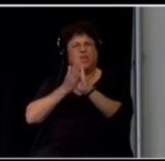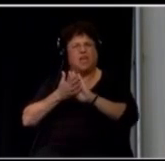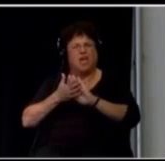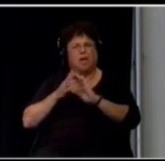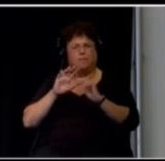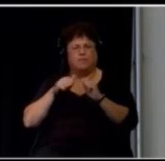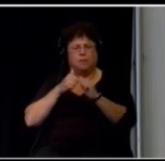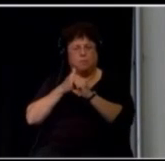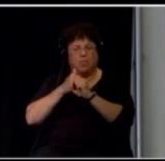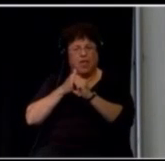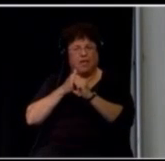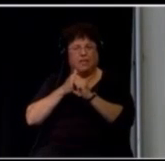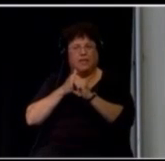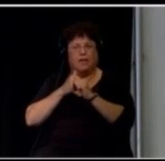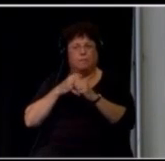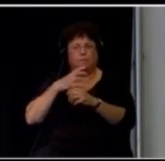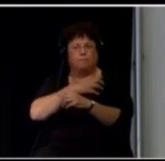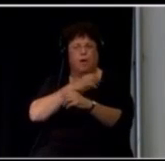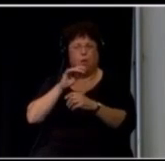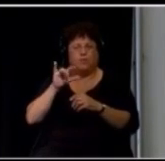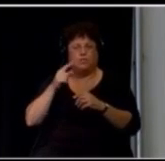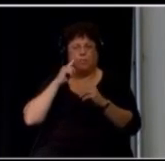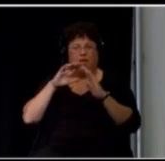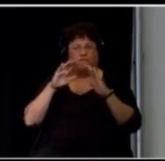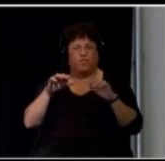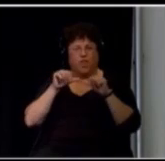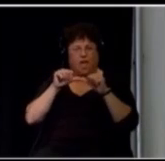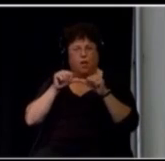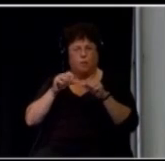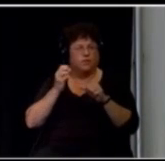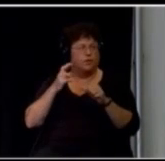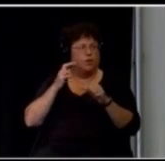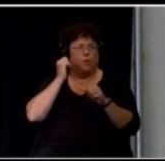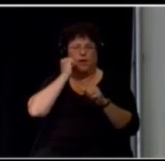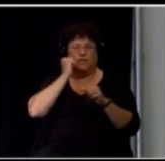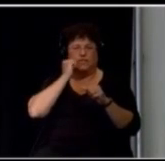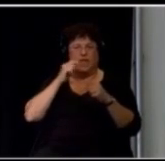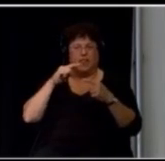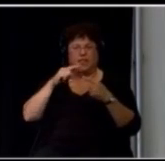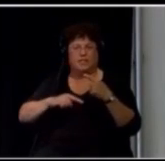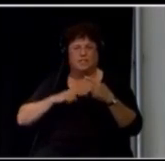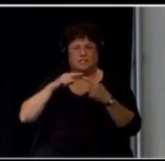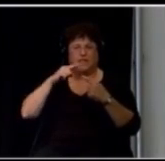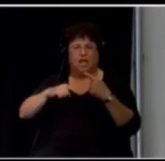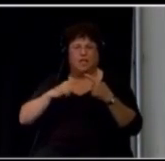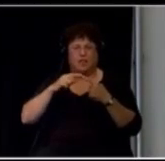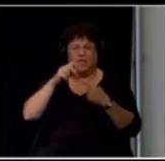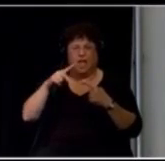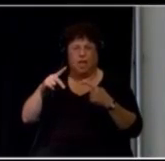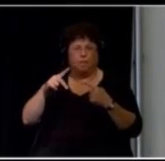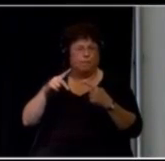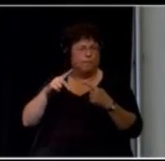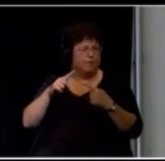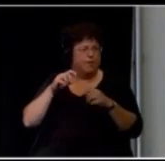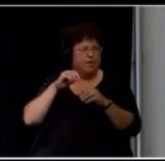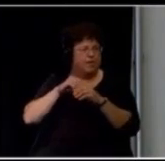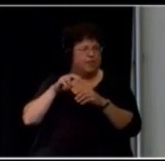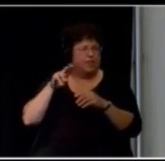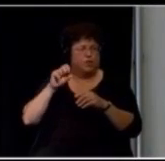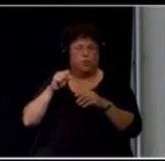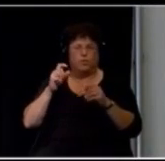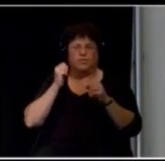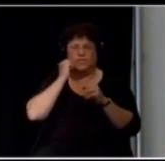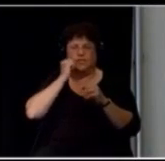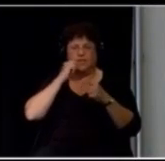backup uninterruptible power supply for the house or a daily cycling application. In the US, the